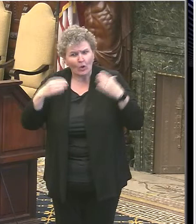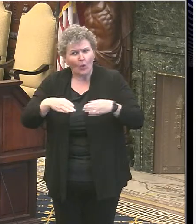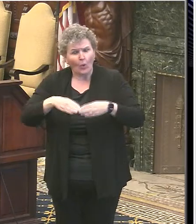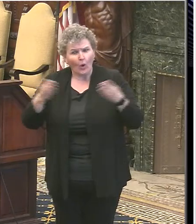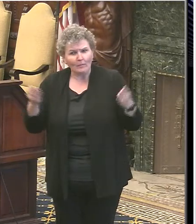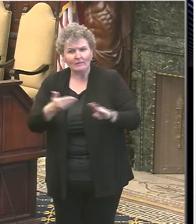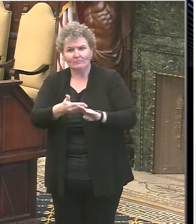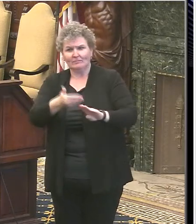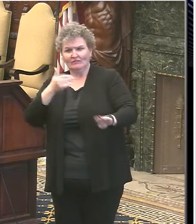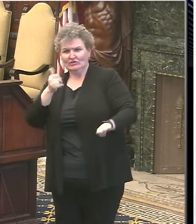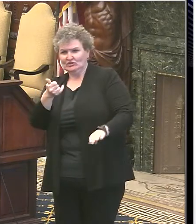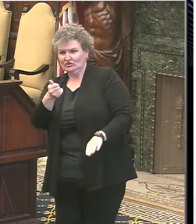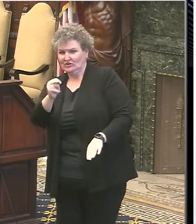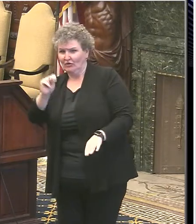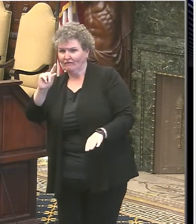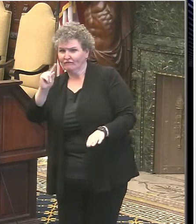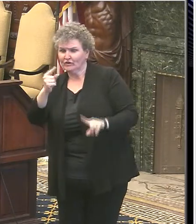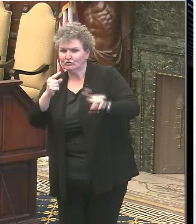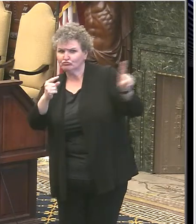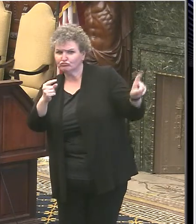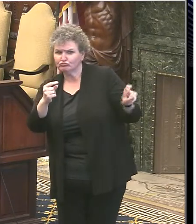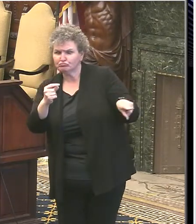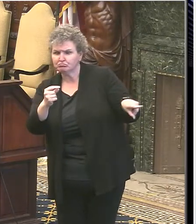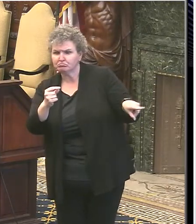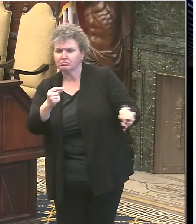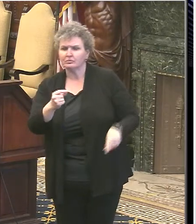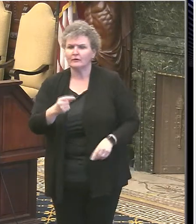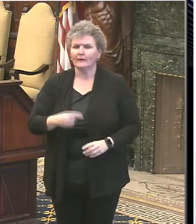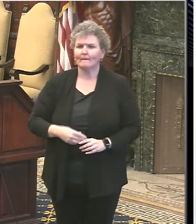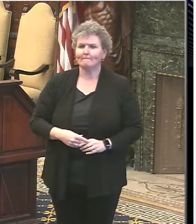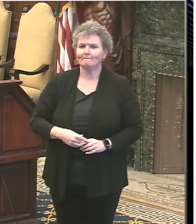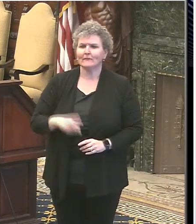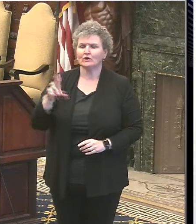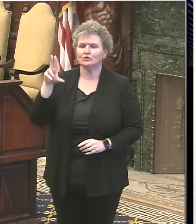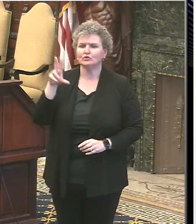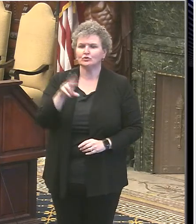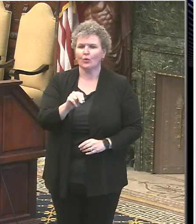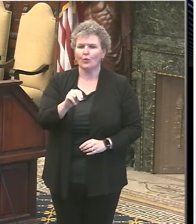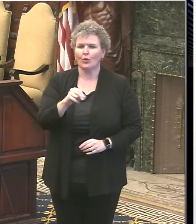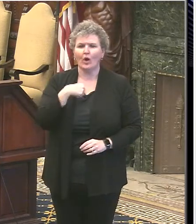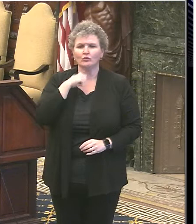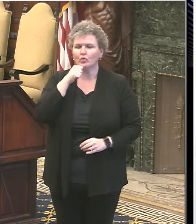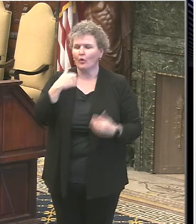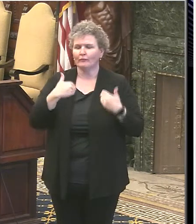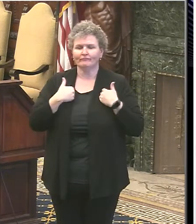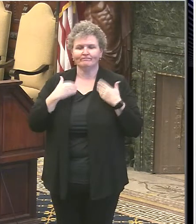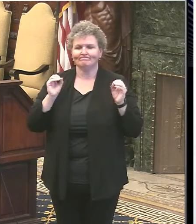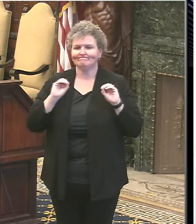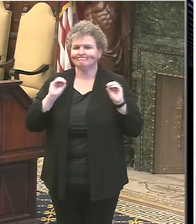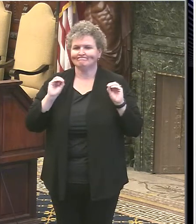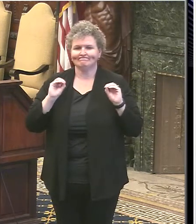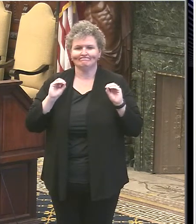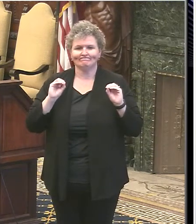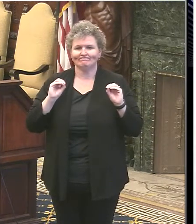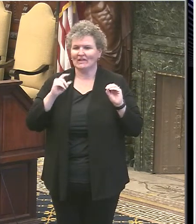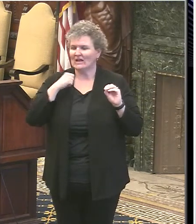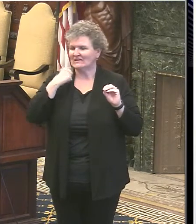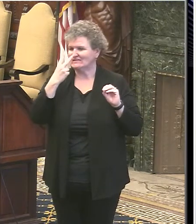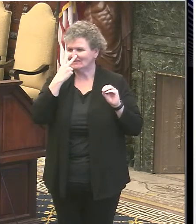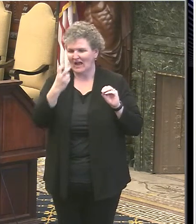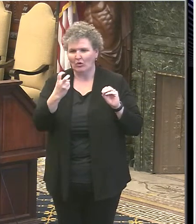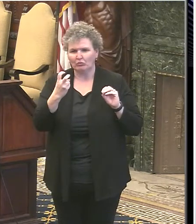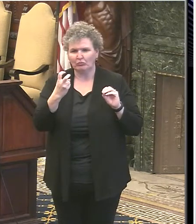or 2nd of January? I don't, Jeff. You know, that there's no question that gyms do put people at greater